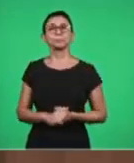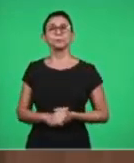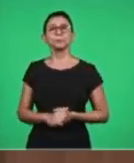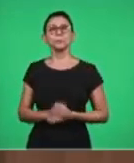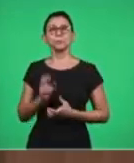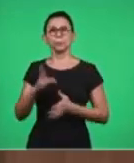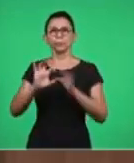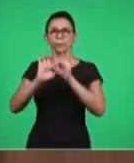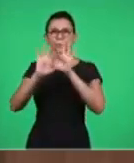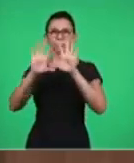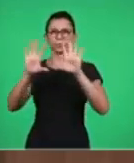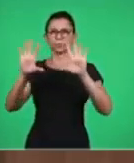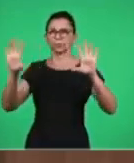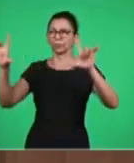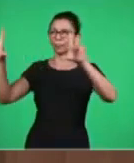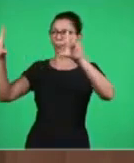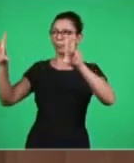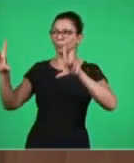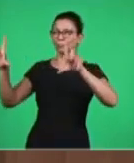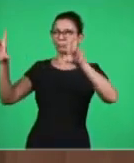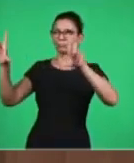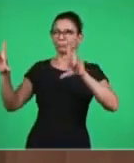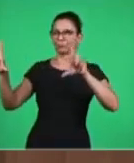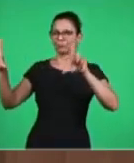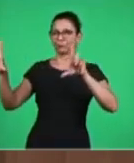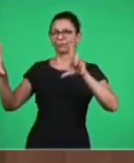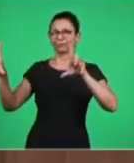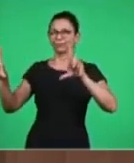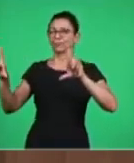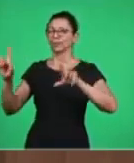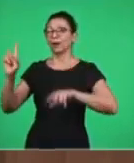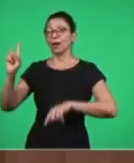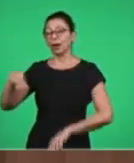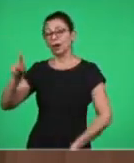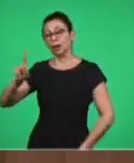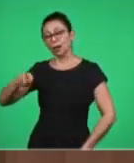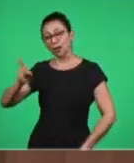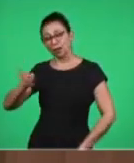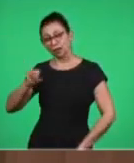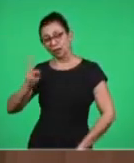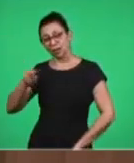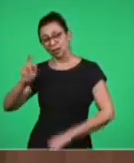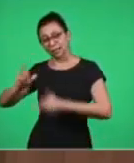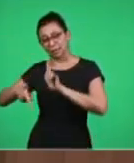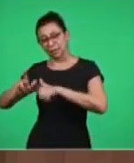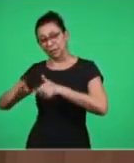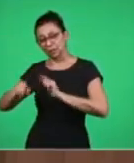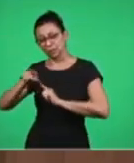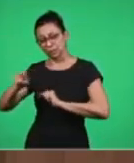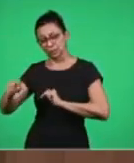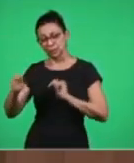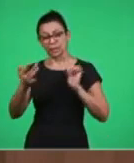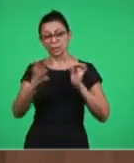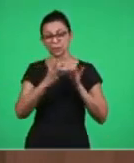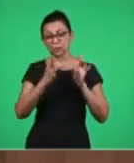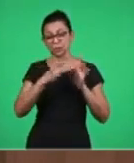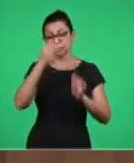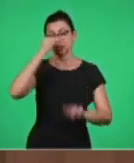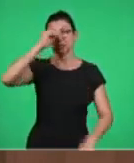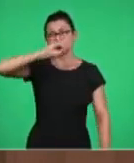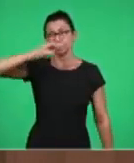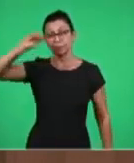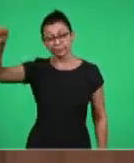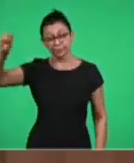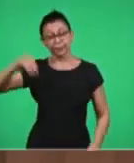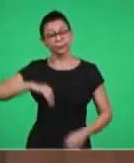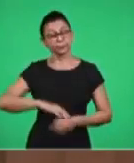today, we'll continue to deliver this message here. Look, Israel, you deny Jesus. That's all